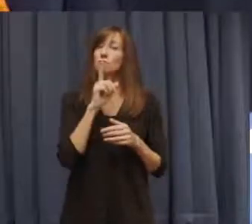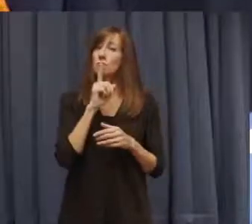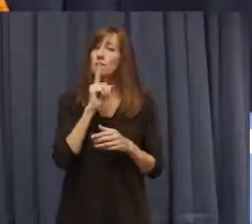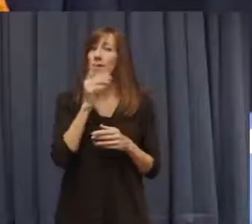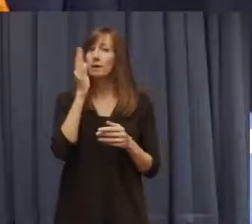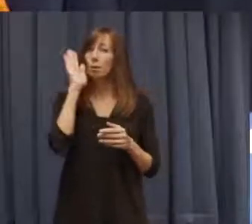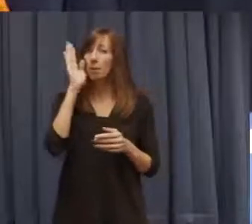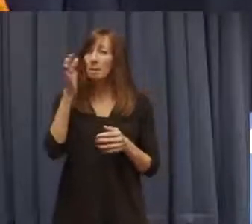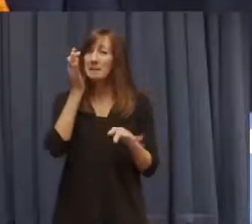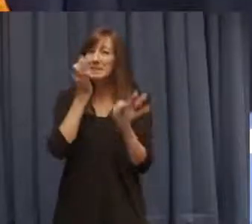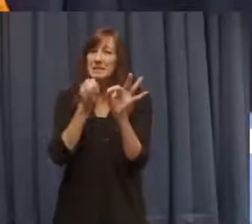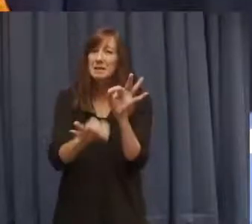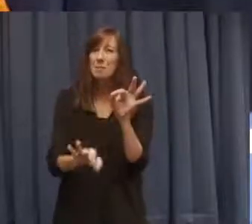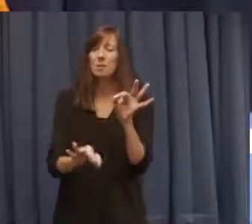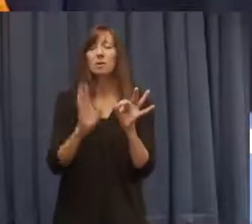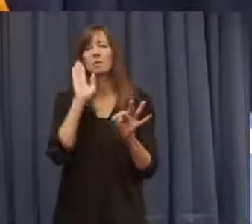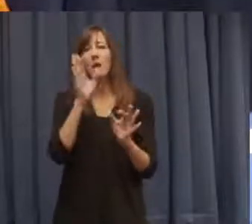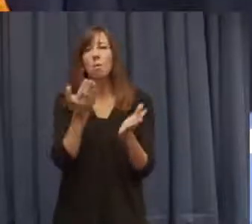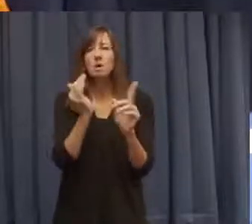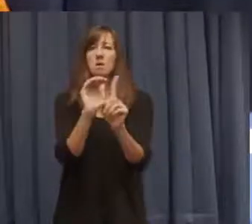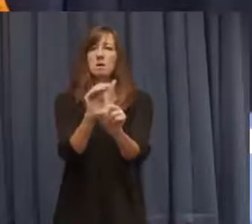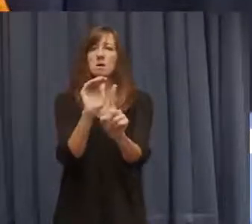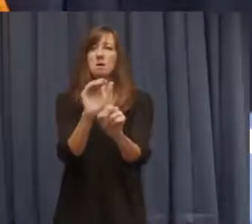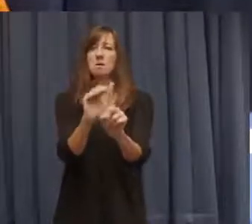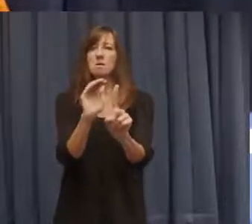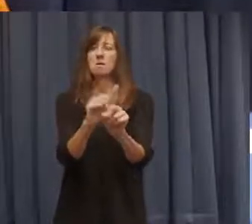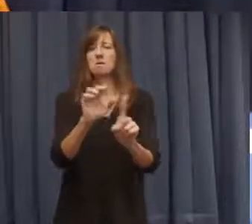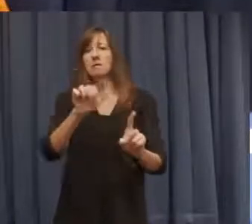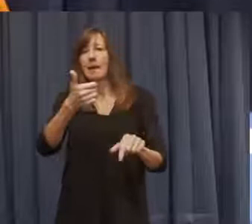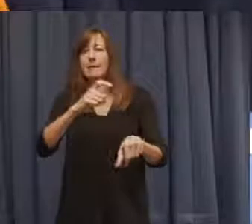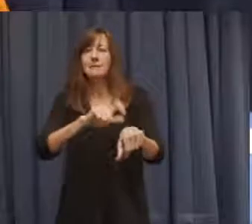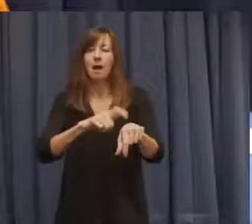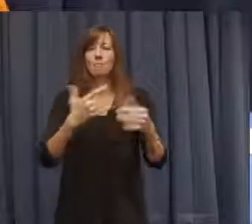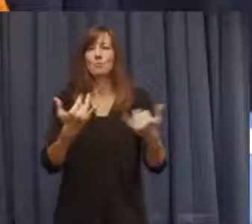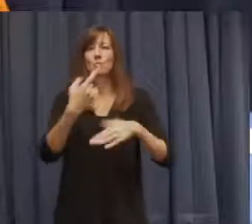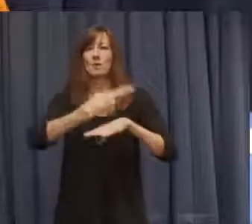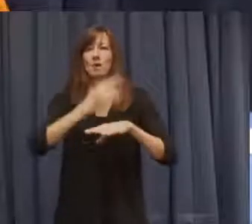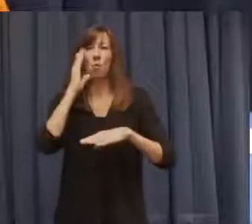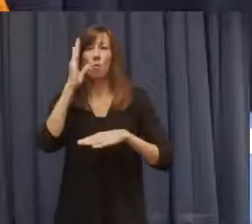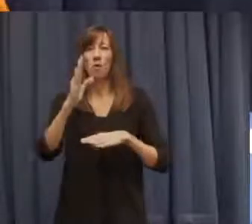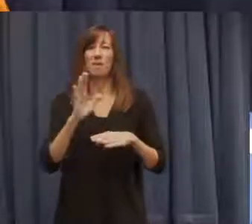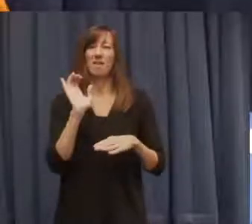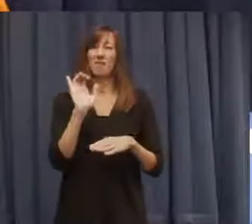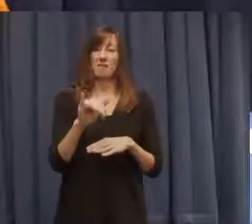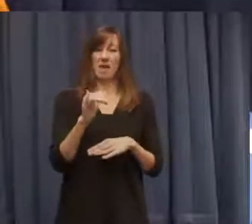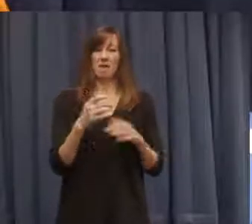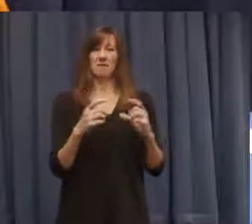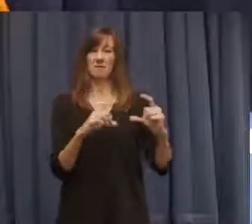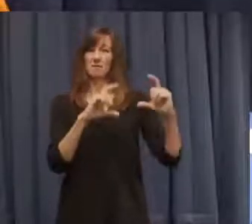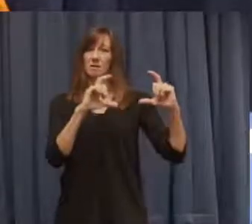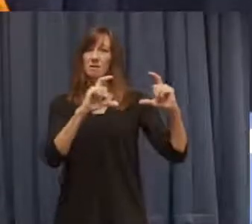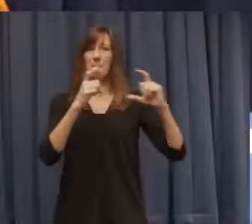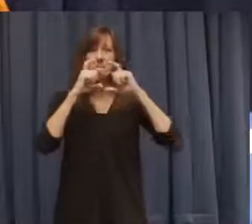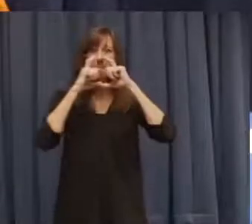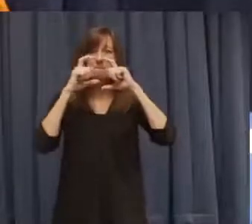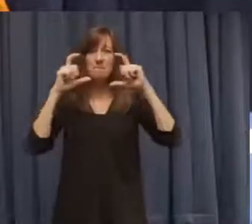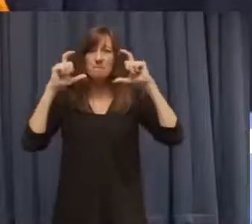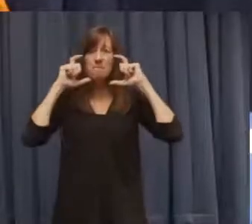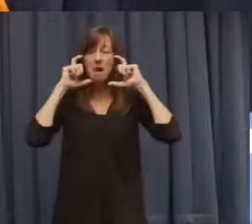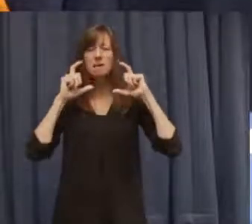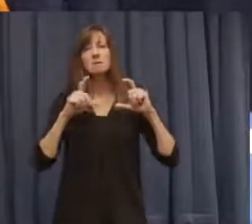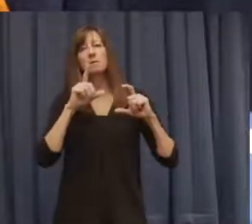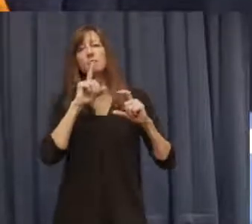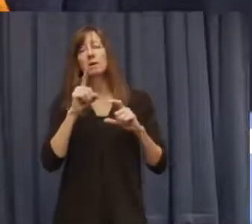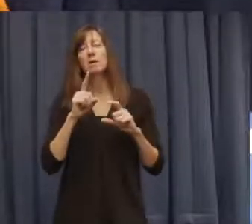today alone. These masks are really, all the science every day is showing more and more that